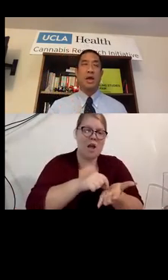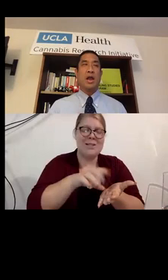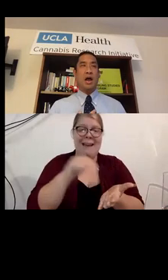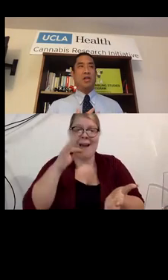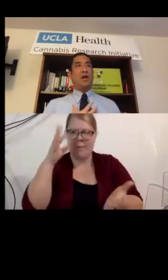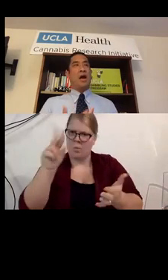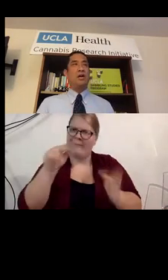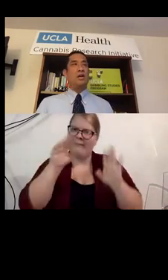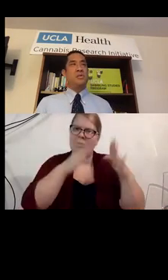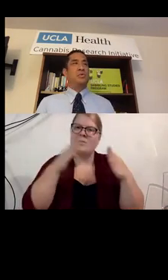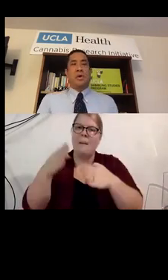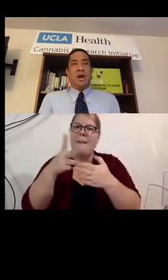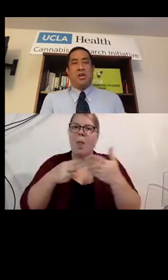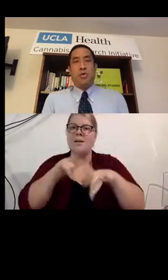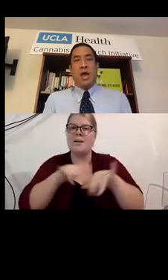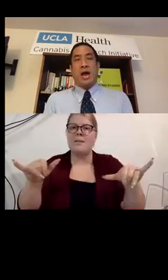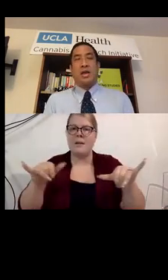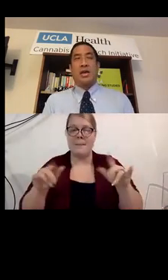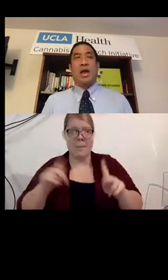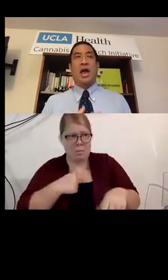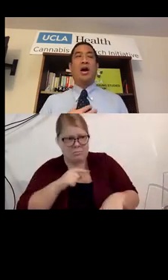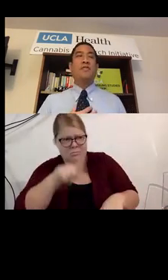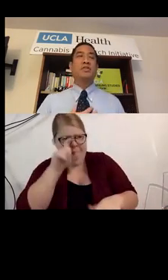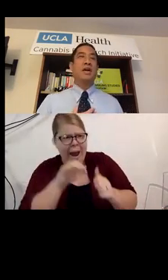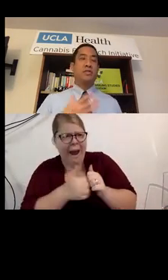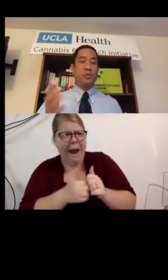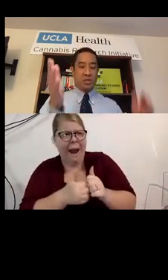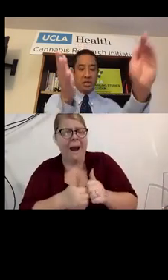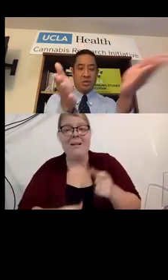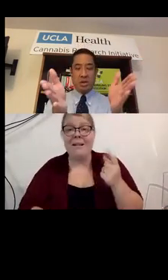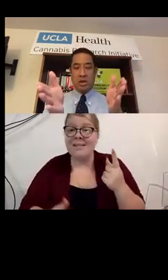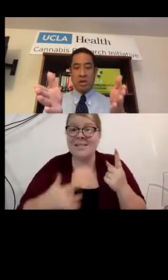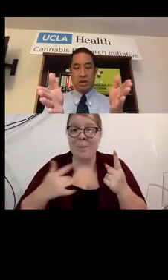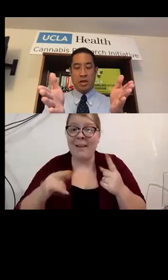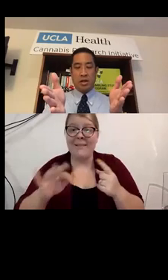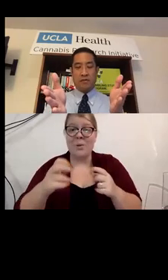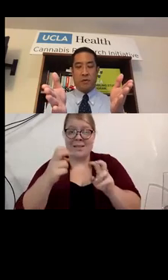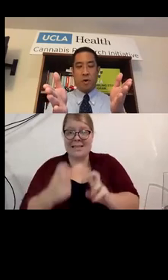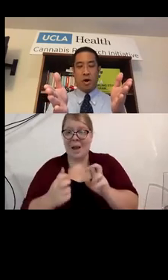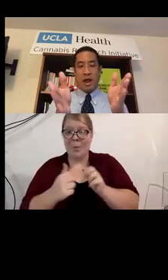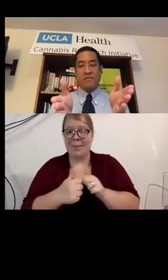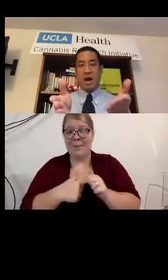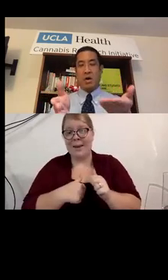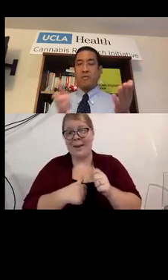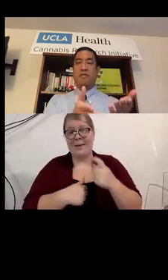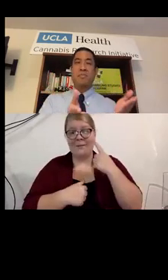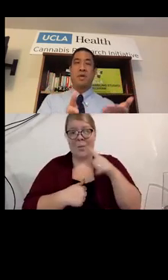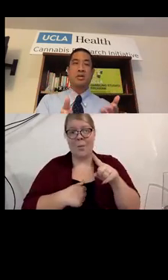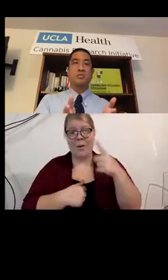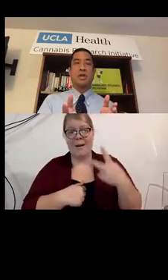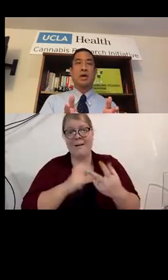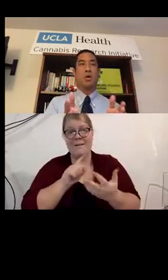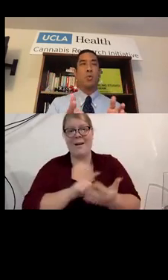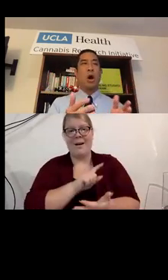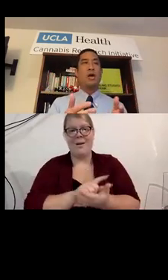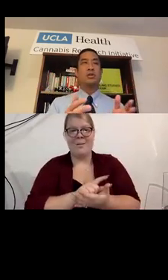time. And ironically, people will say, well, how do you do that? And oftentimes, if you were to sit with me for a half hour or 45 minutes,